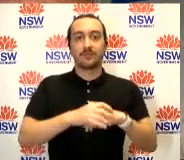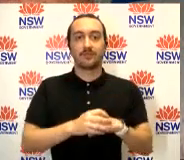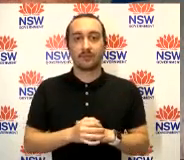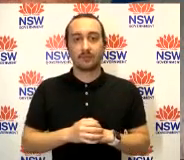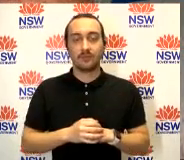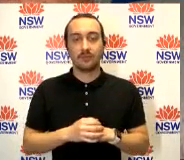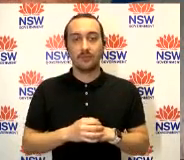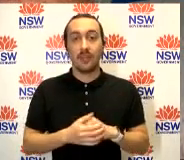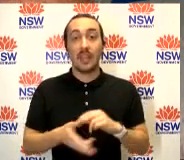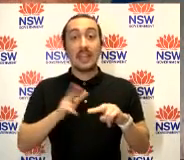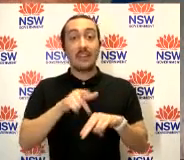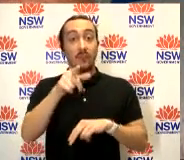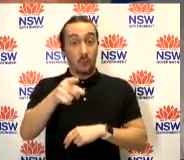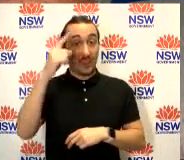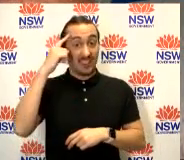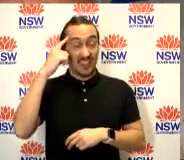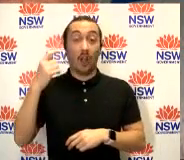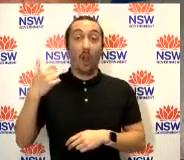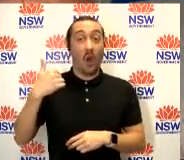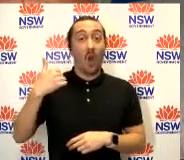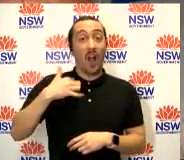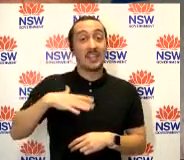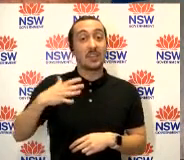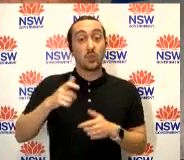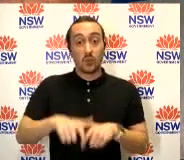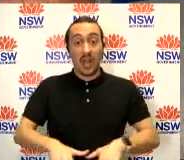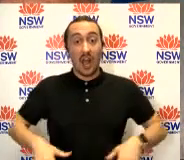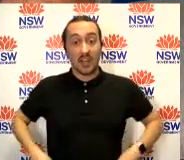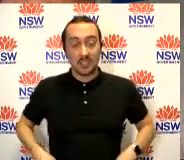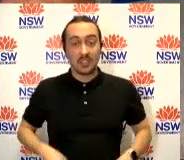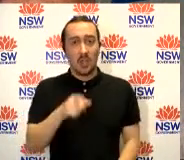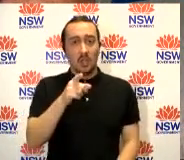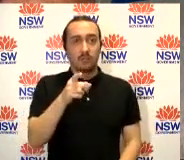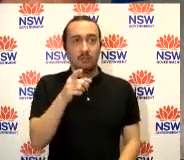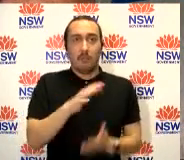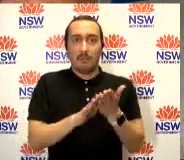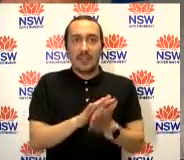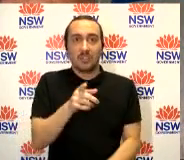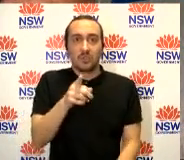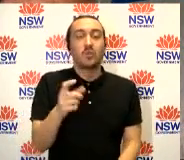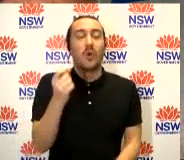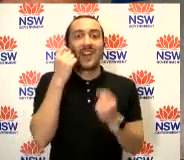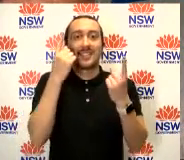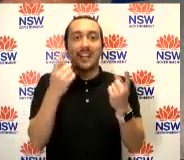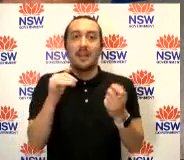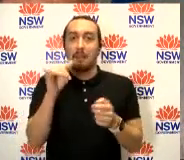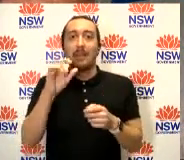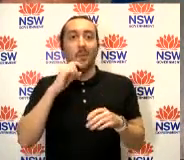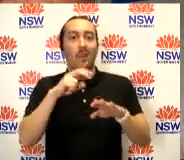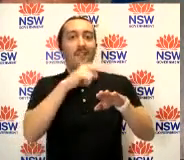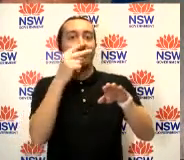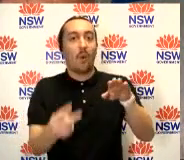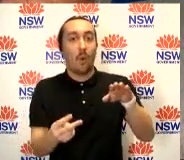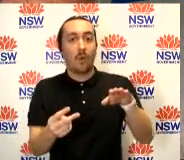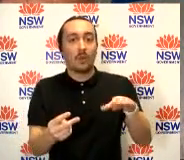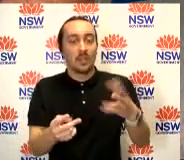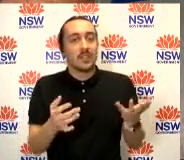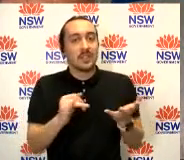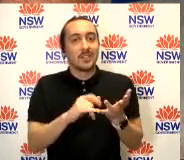hopefully stop you getting too badly hurt. It's not even a guarantee that you won't get injured in a fall when you're wearing a fall arrest harness. People don't appreciate that very